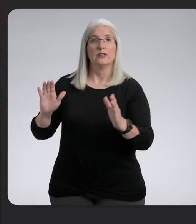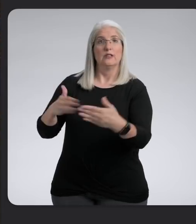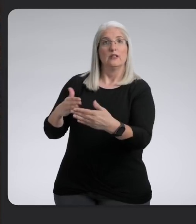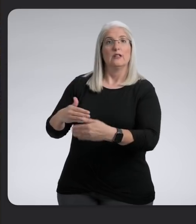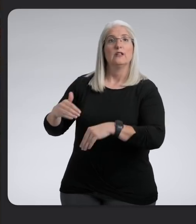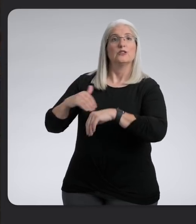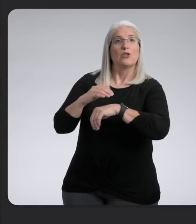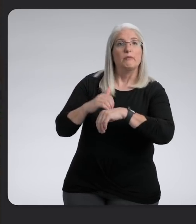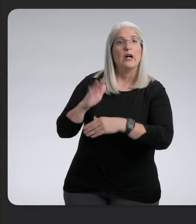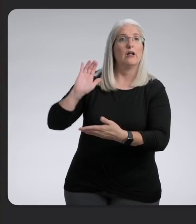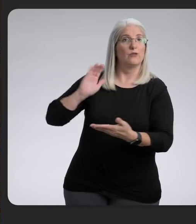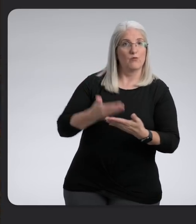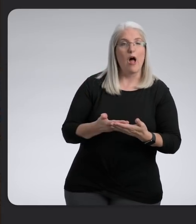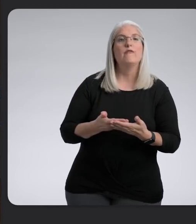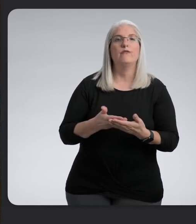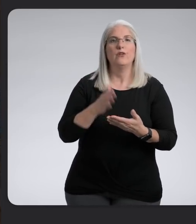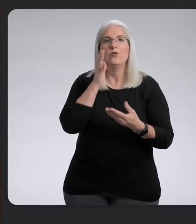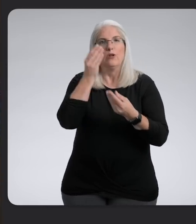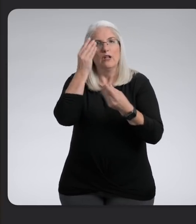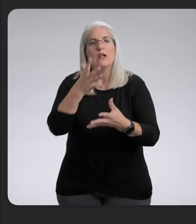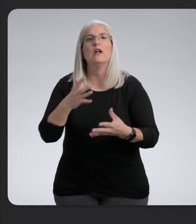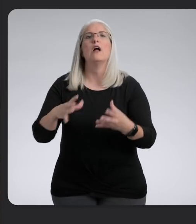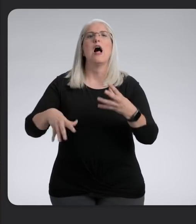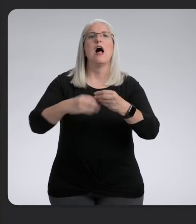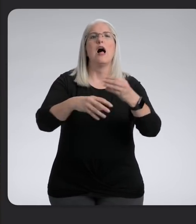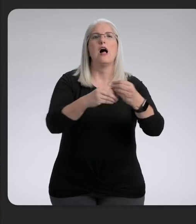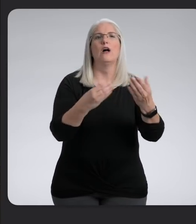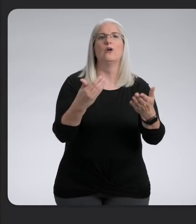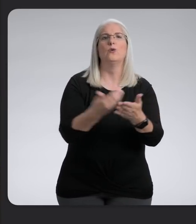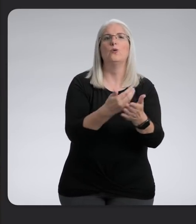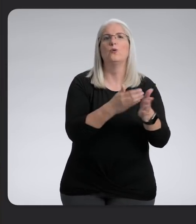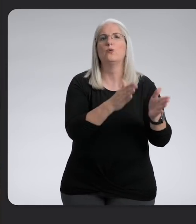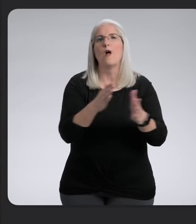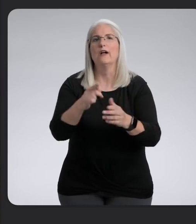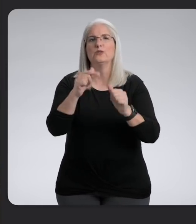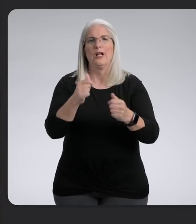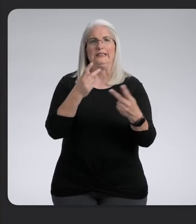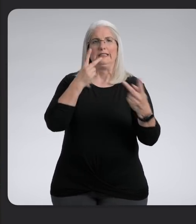adding new ways to take advantage of your cameras on Apple TV. While viewing a